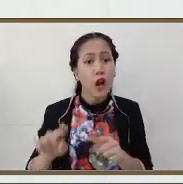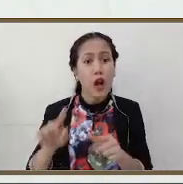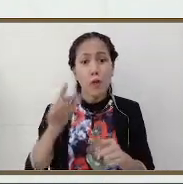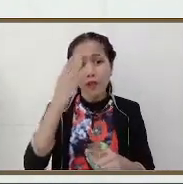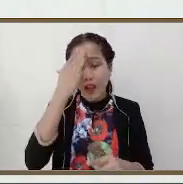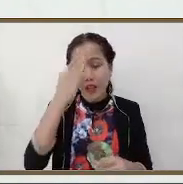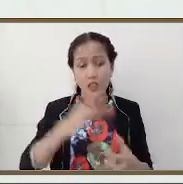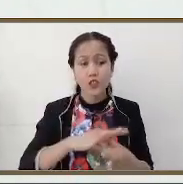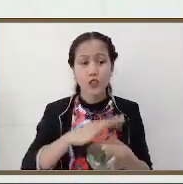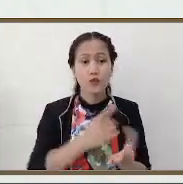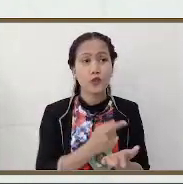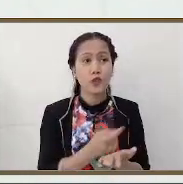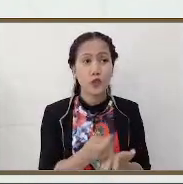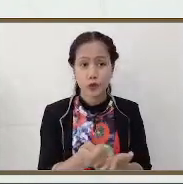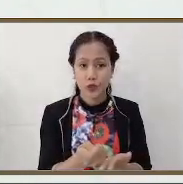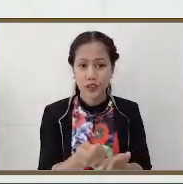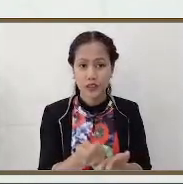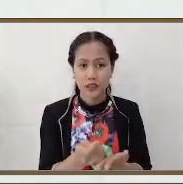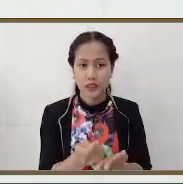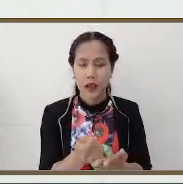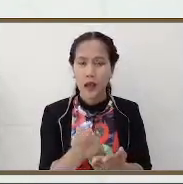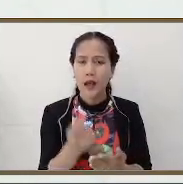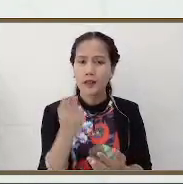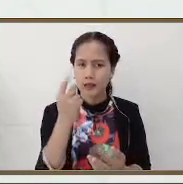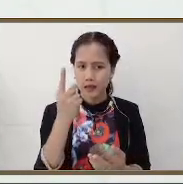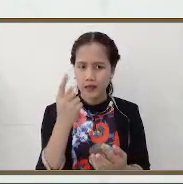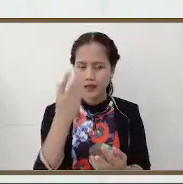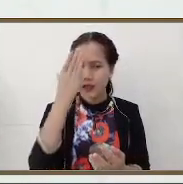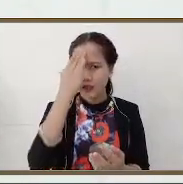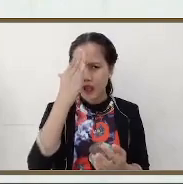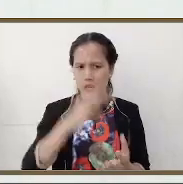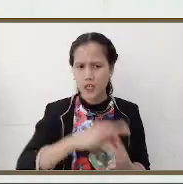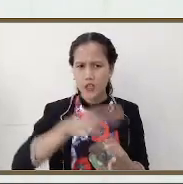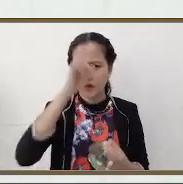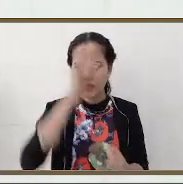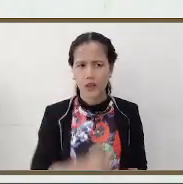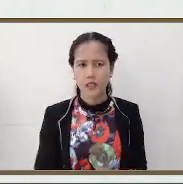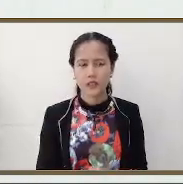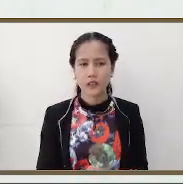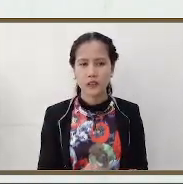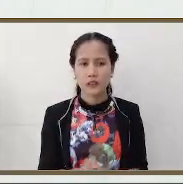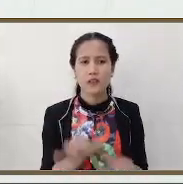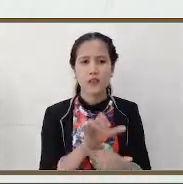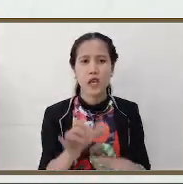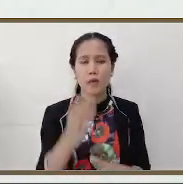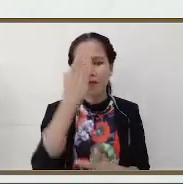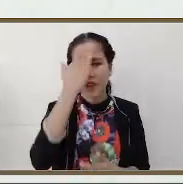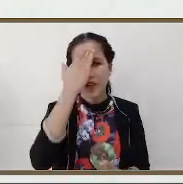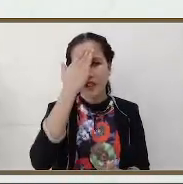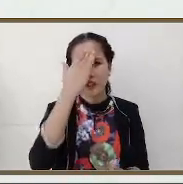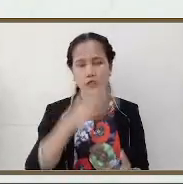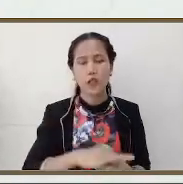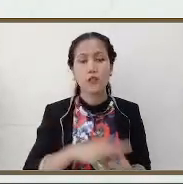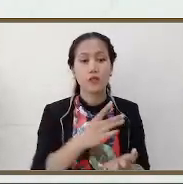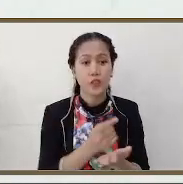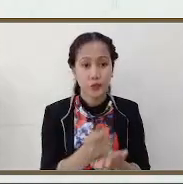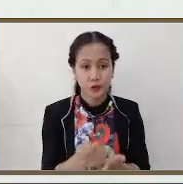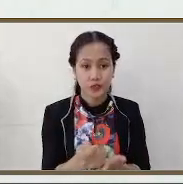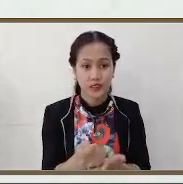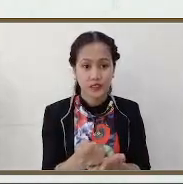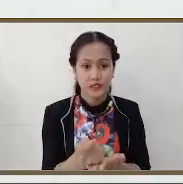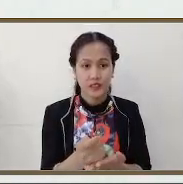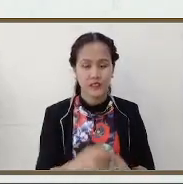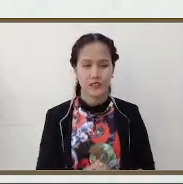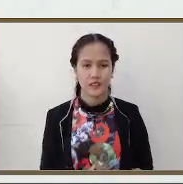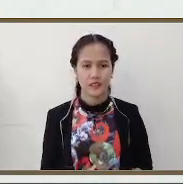what? Truth. Brethren, the knowledge of God is the knowledge of truth. You see, that's the best thing about the knowledge of